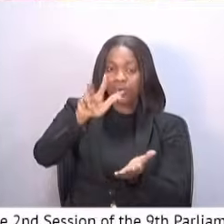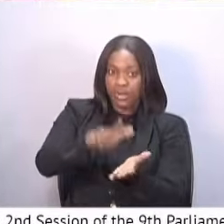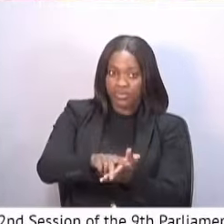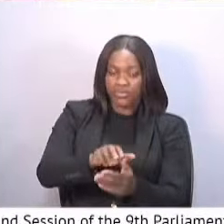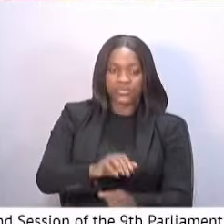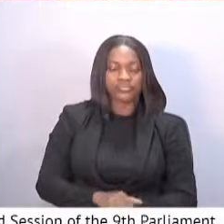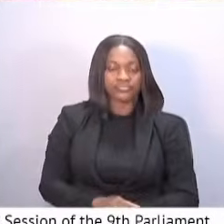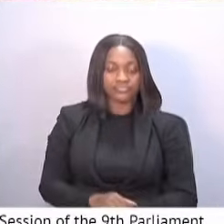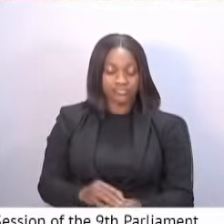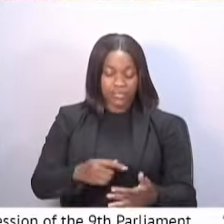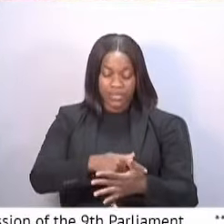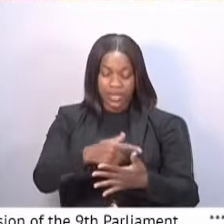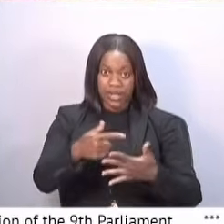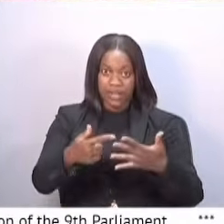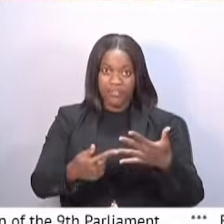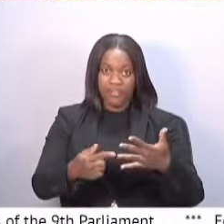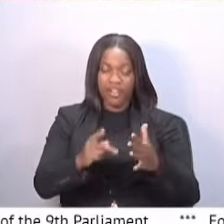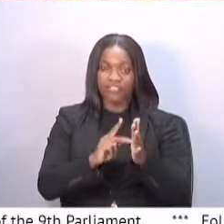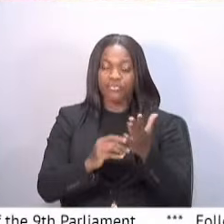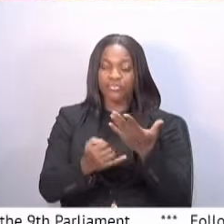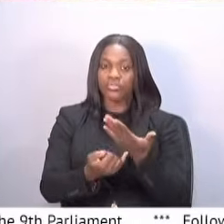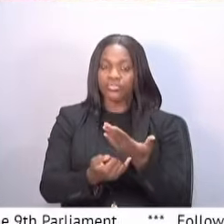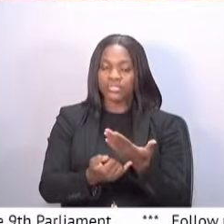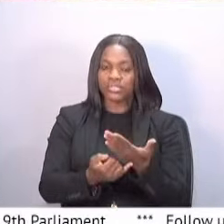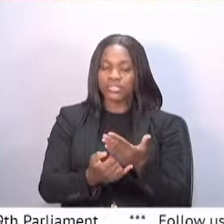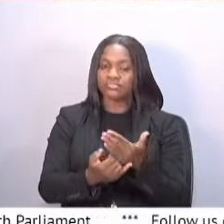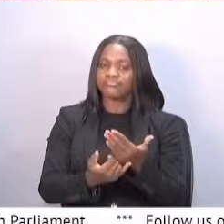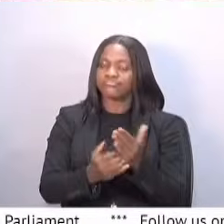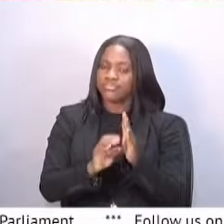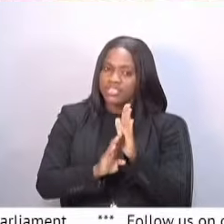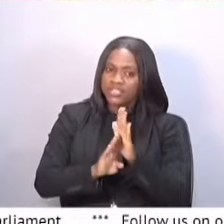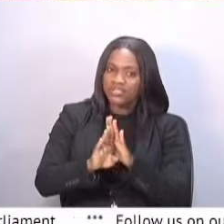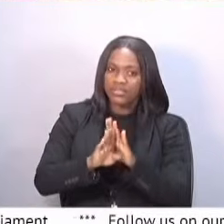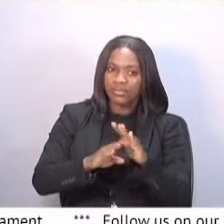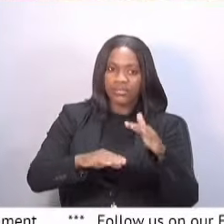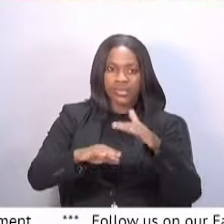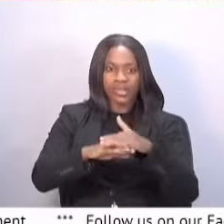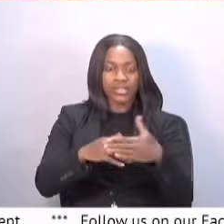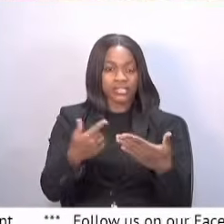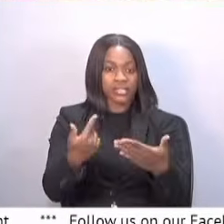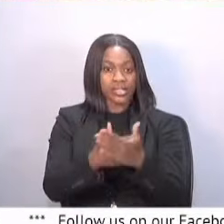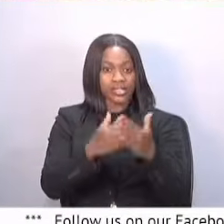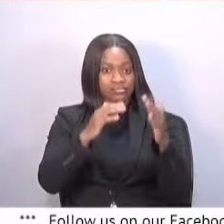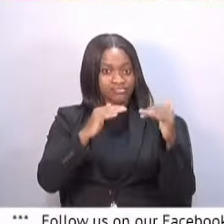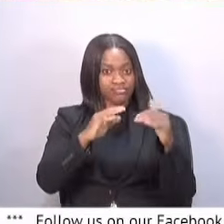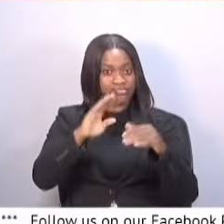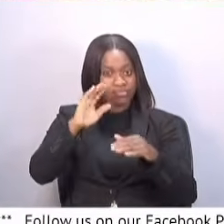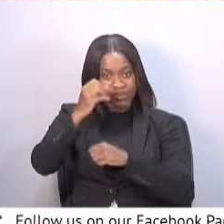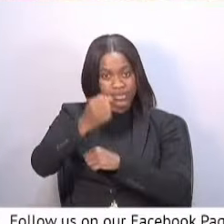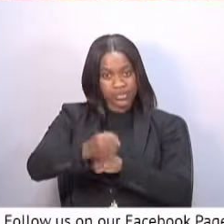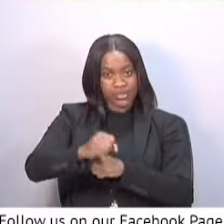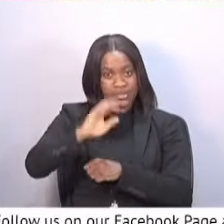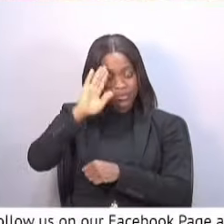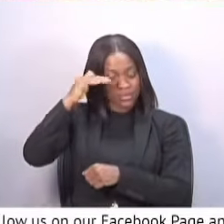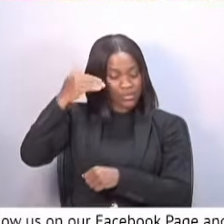5 projects are now being developed in anticipation of the Ghana-South Korea agreement.